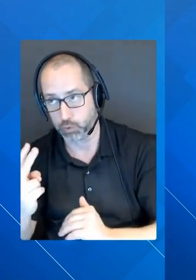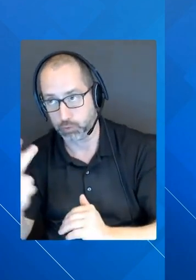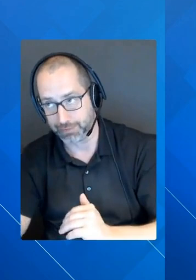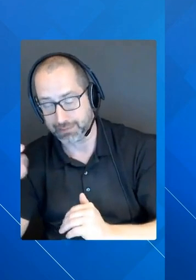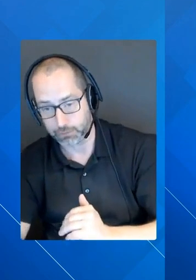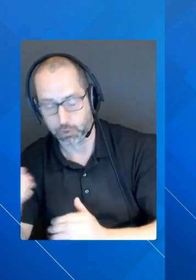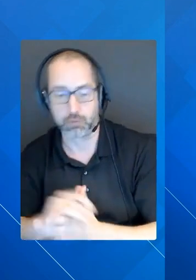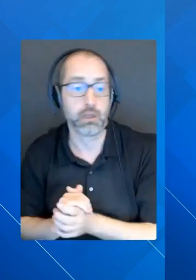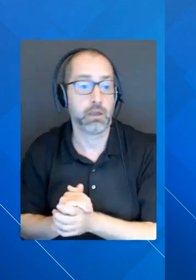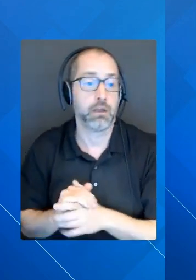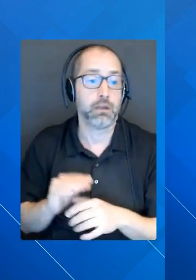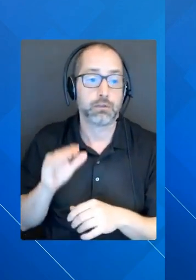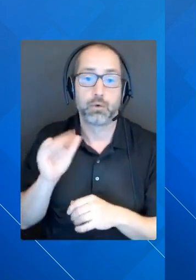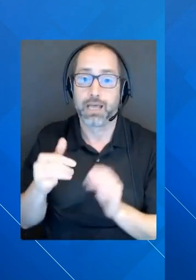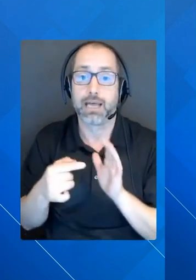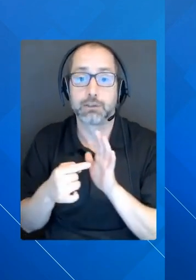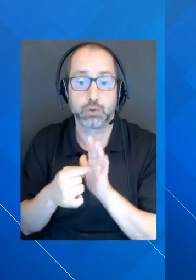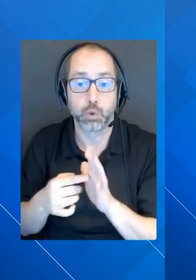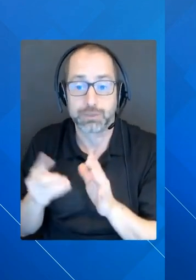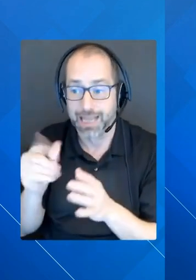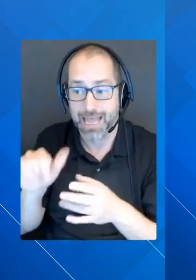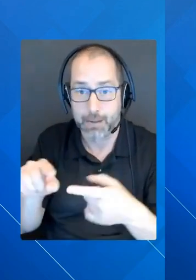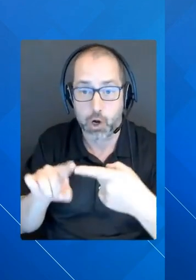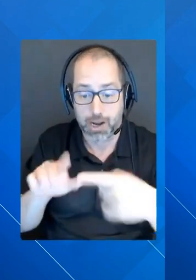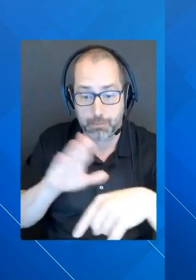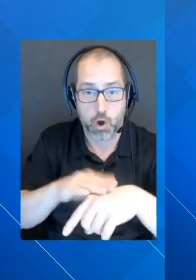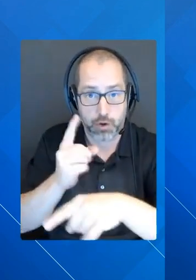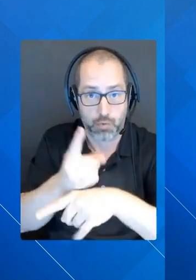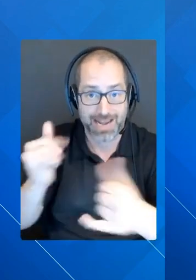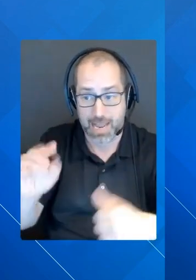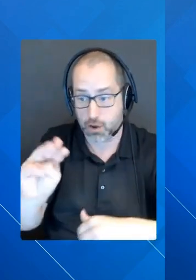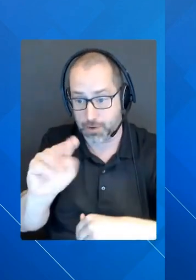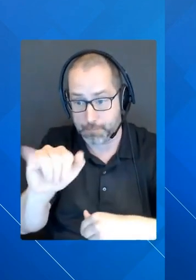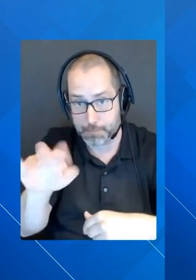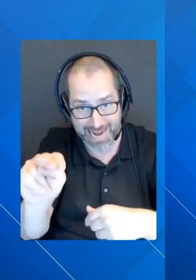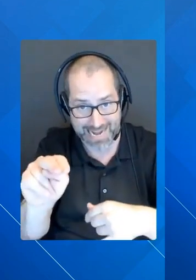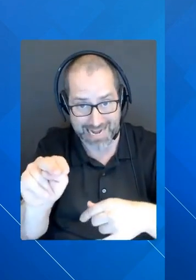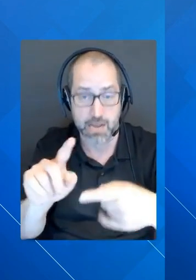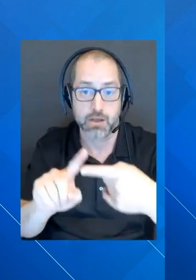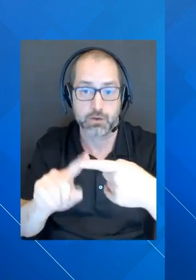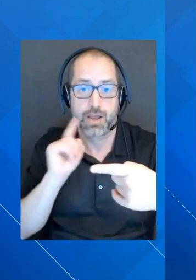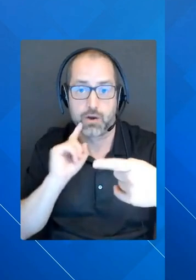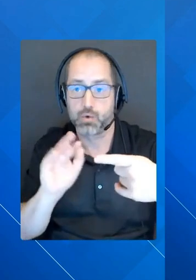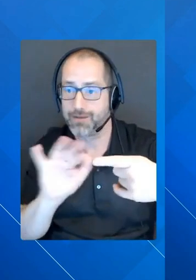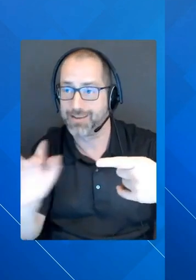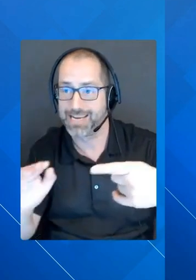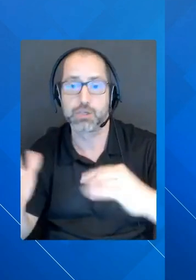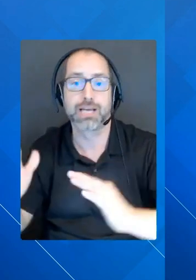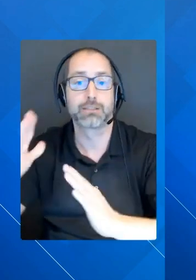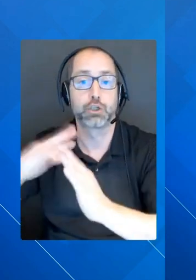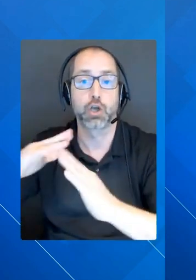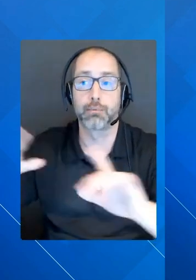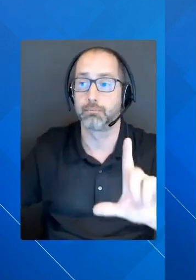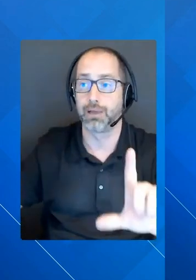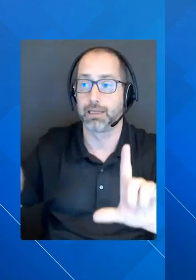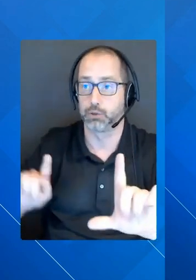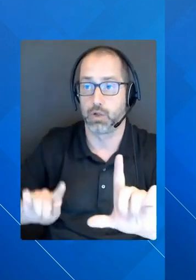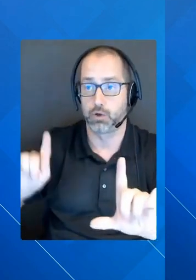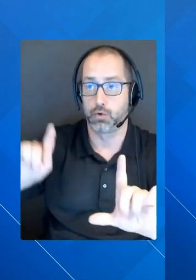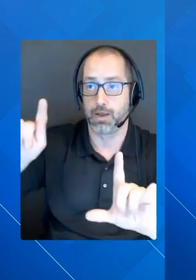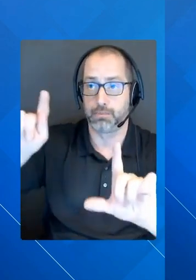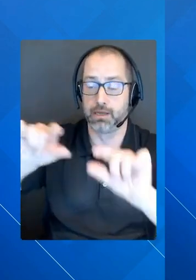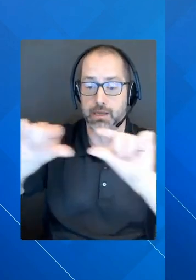So it's showing me the landmark that I'm on right now, which is main. I know navigation is usually at the top, so I'll hit the up arrow. Level